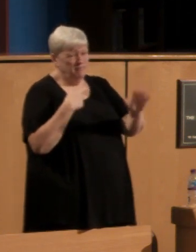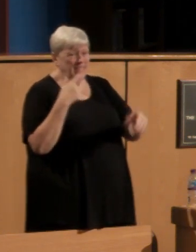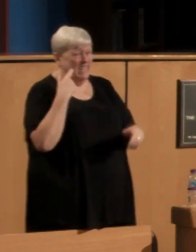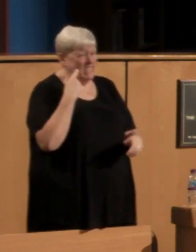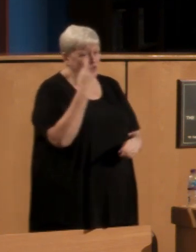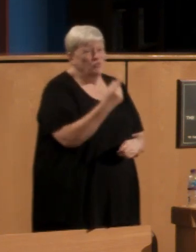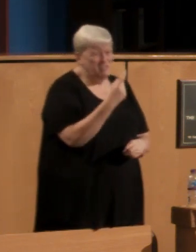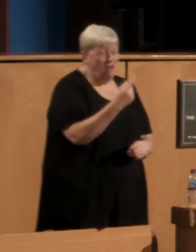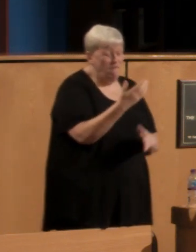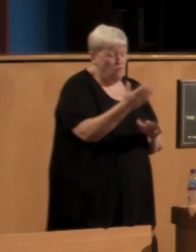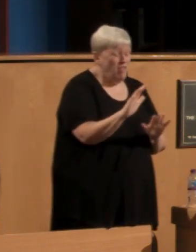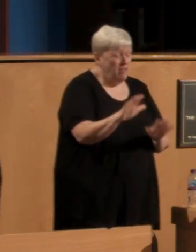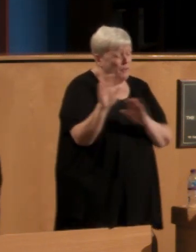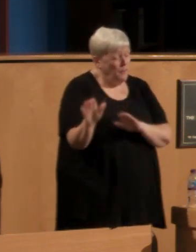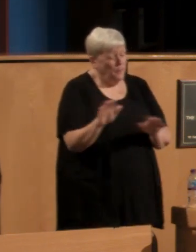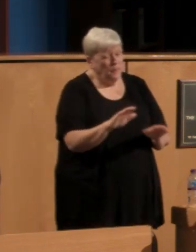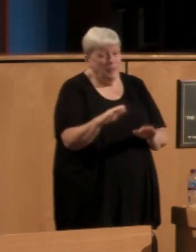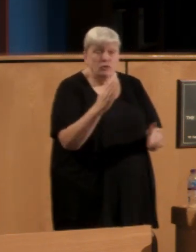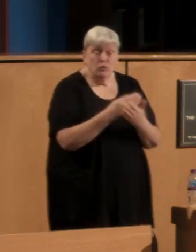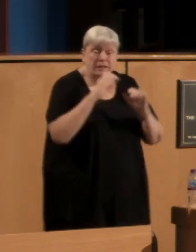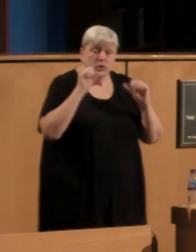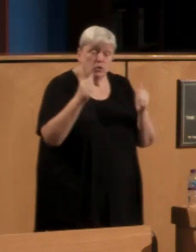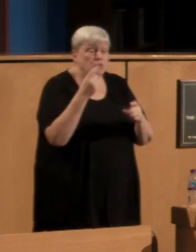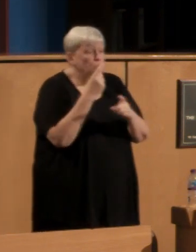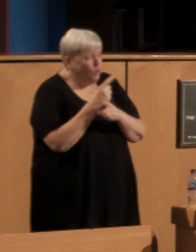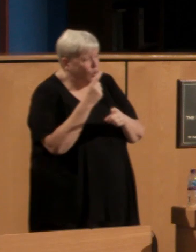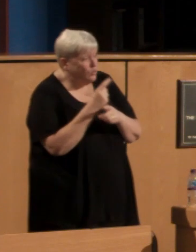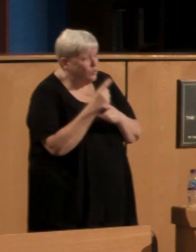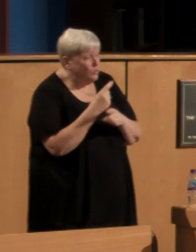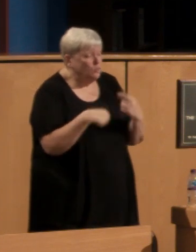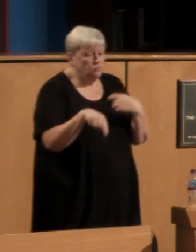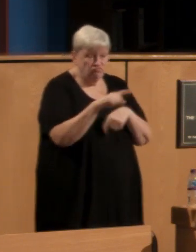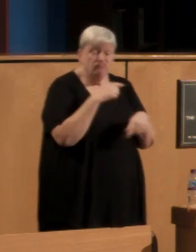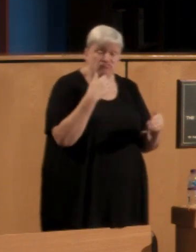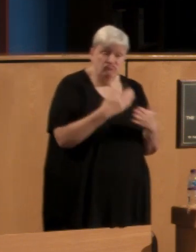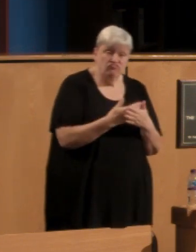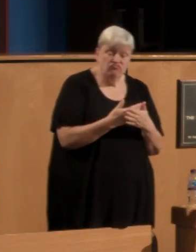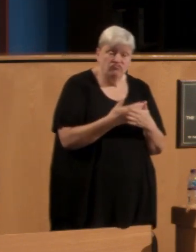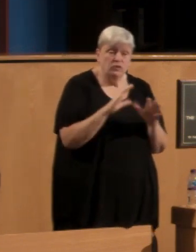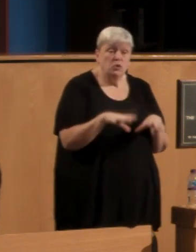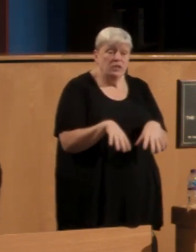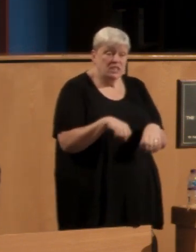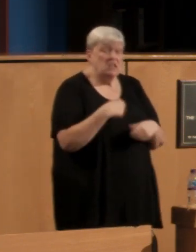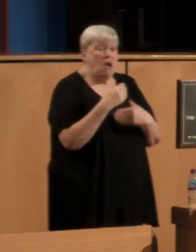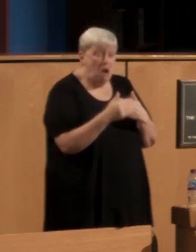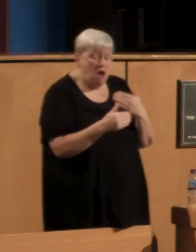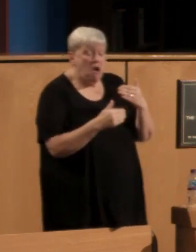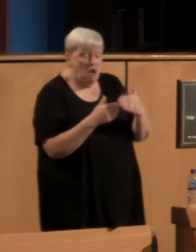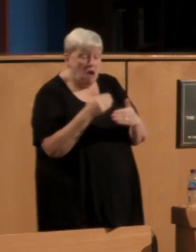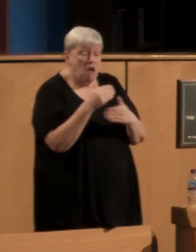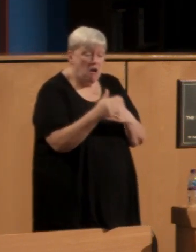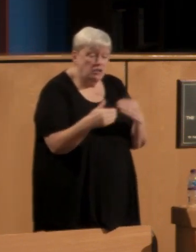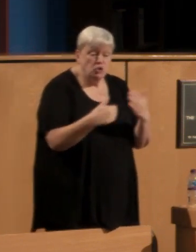But I think that's the sort of thing that's really good to talk through in a session 0. When you're starting a new campaign, when you're starting a new